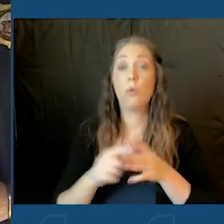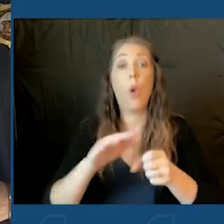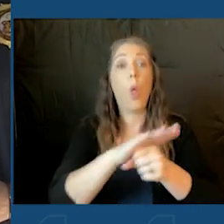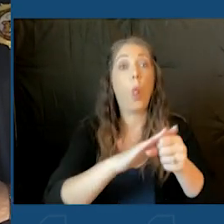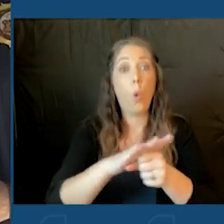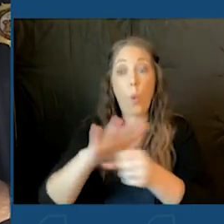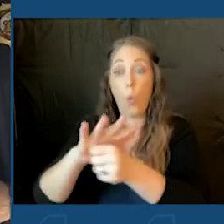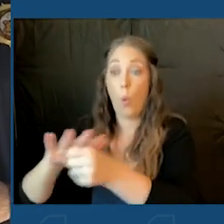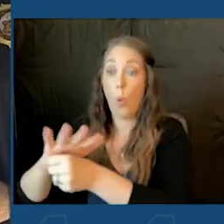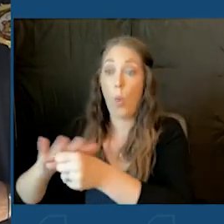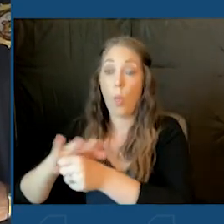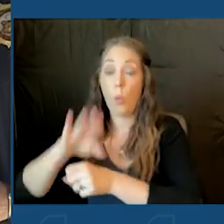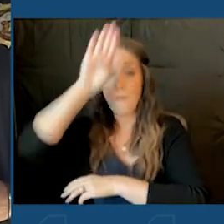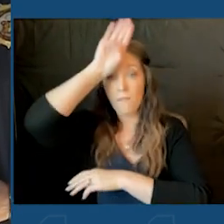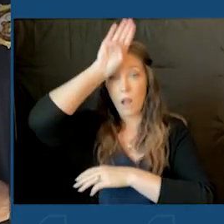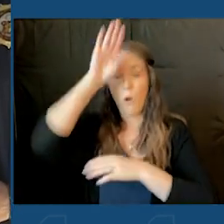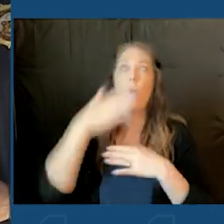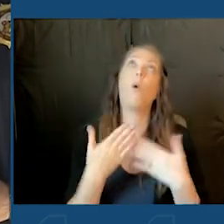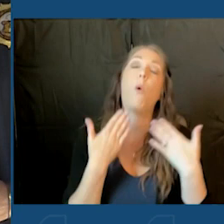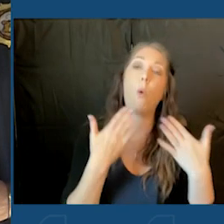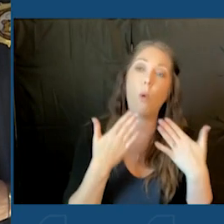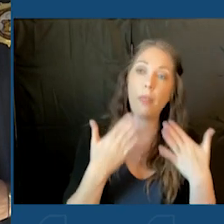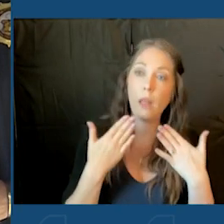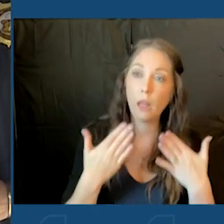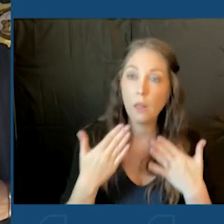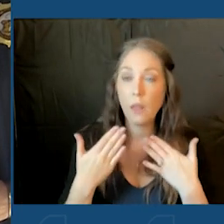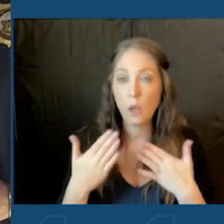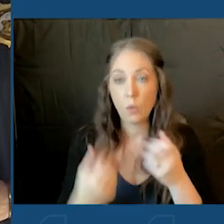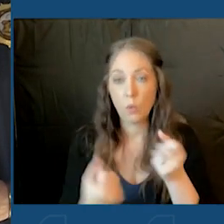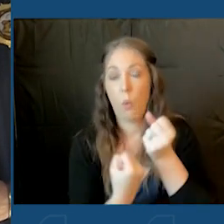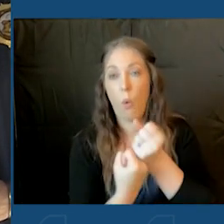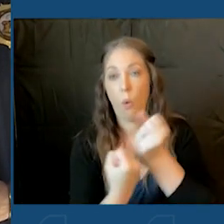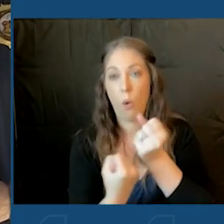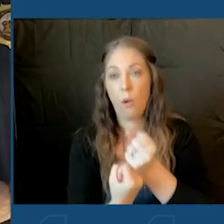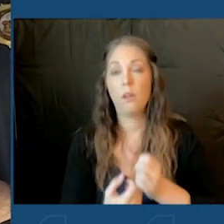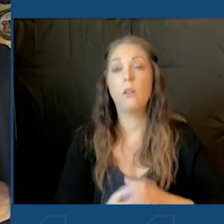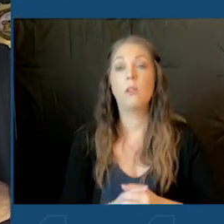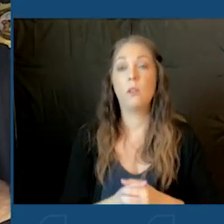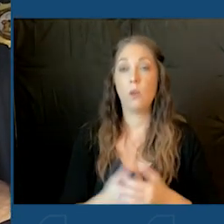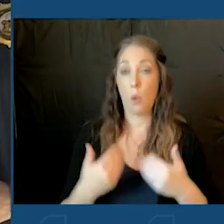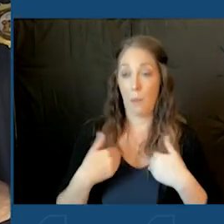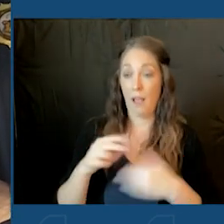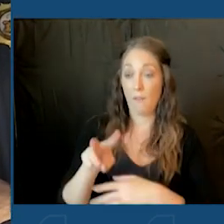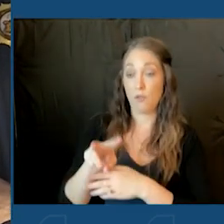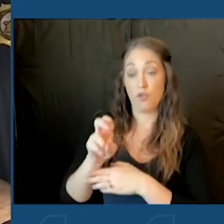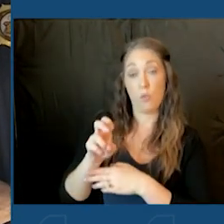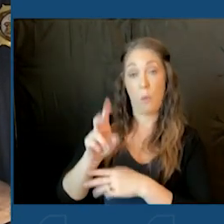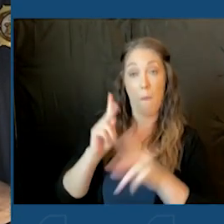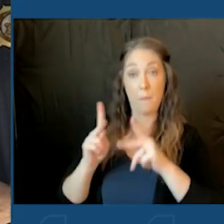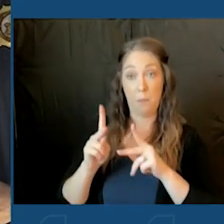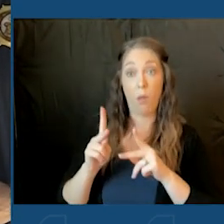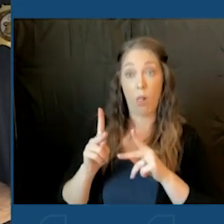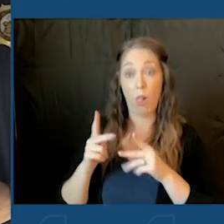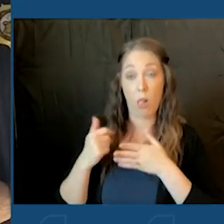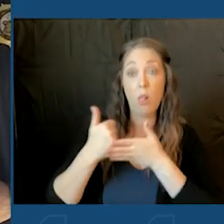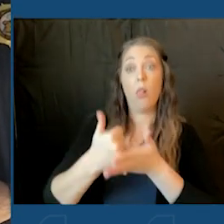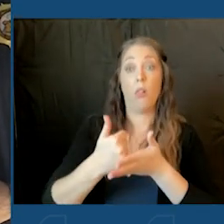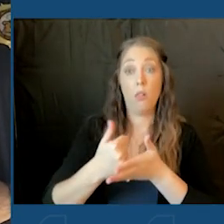for the volunteers who step forth on days like this, weeks like this. So we have over 200 personnel, as I mentioned, battling